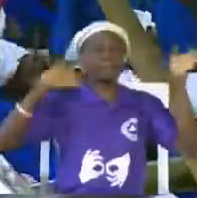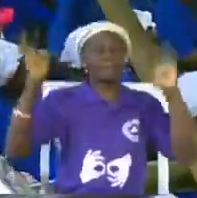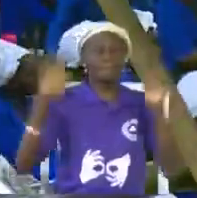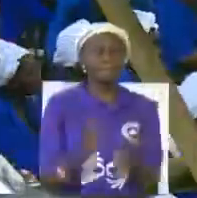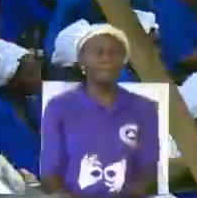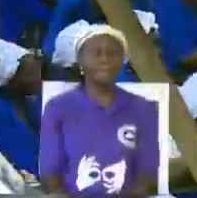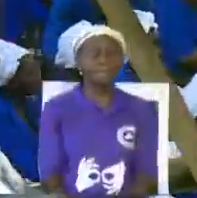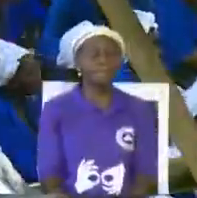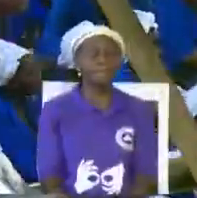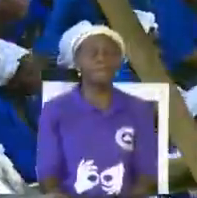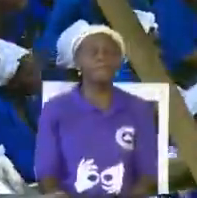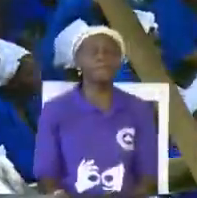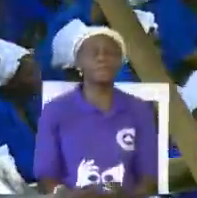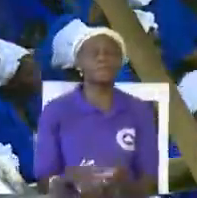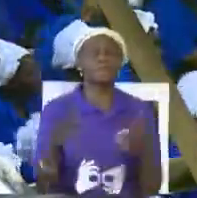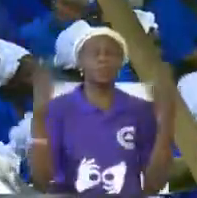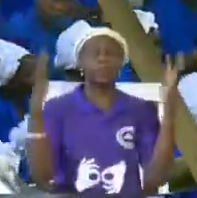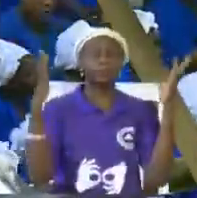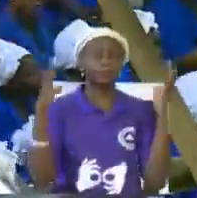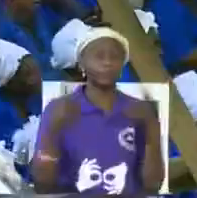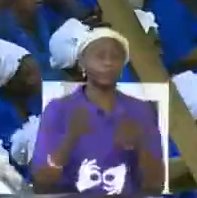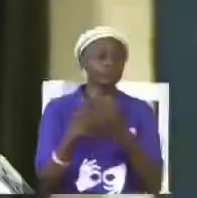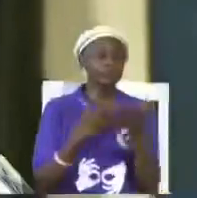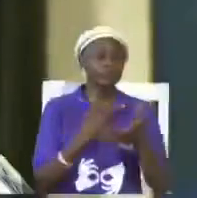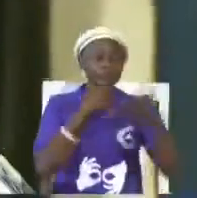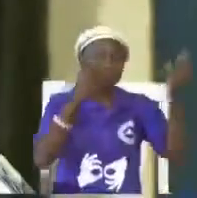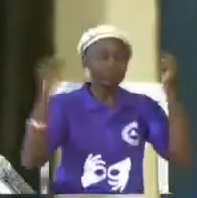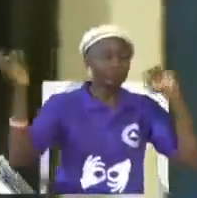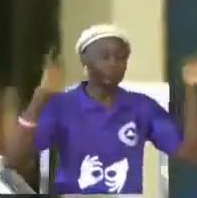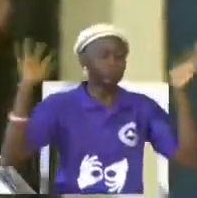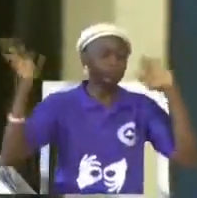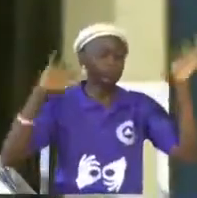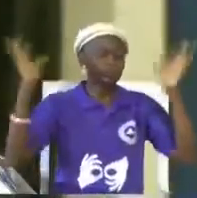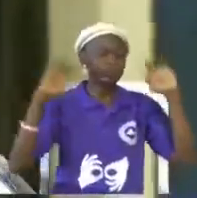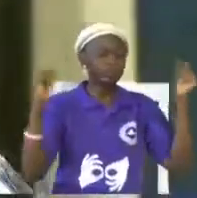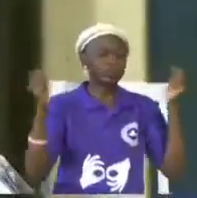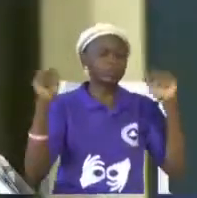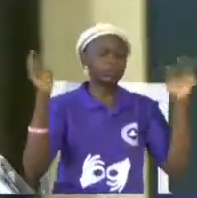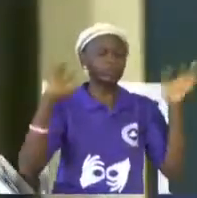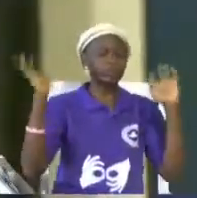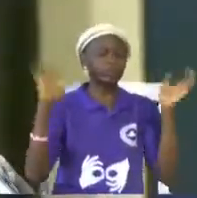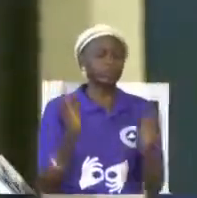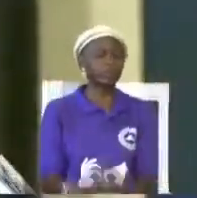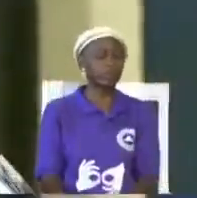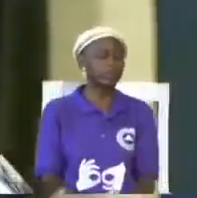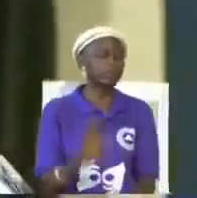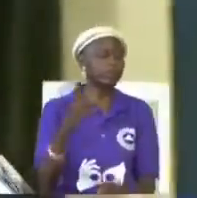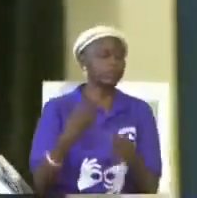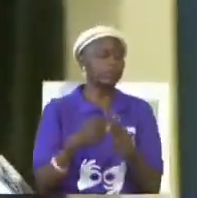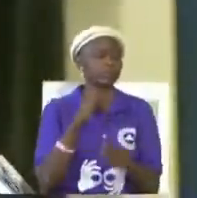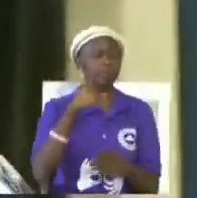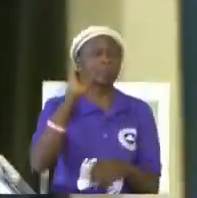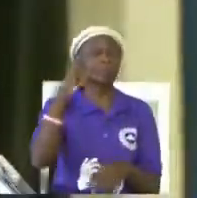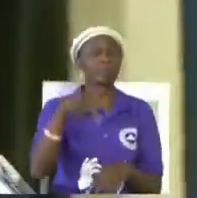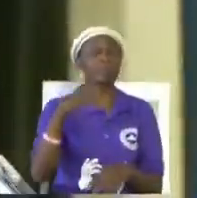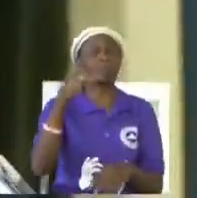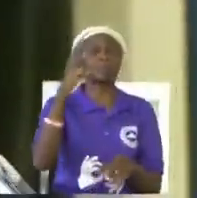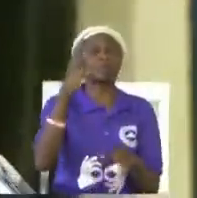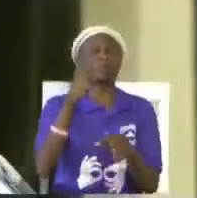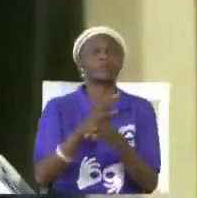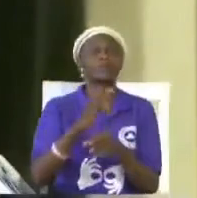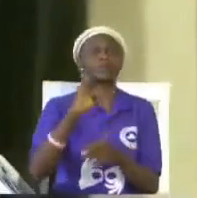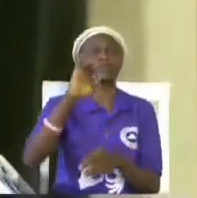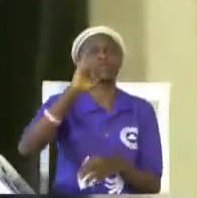Hallelujah! Let somebody shout hallelujah! My name is AP Faith